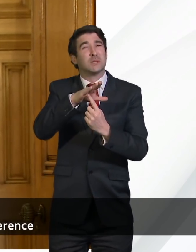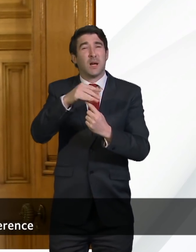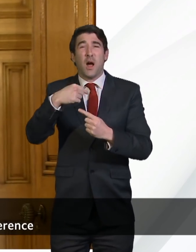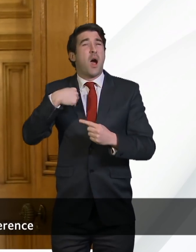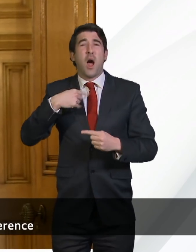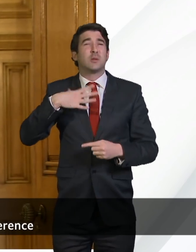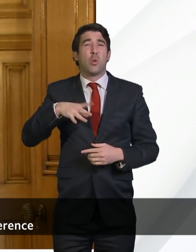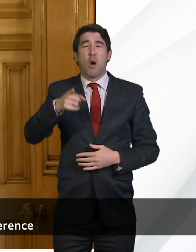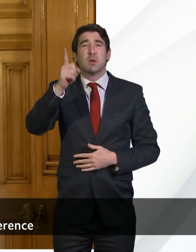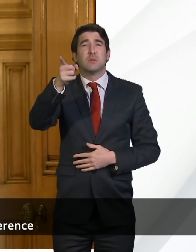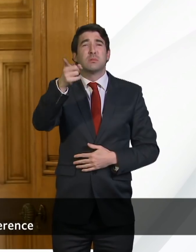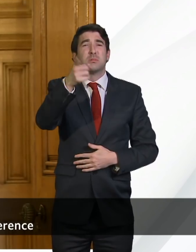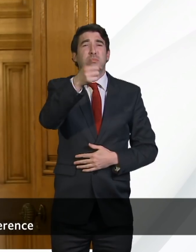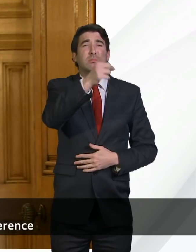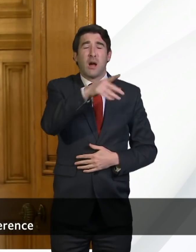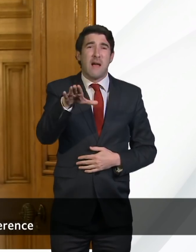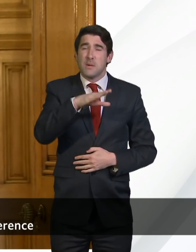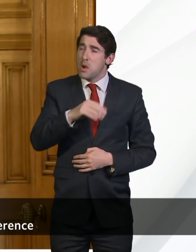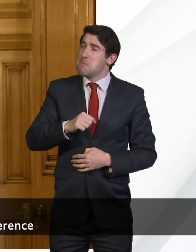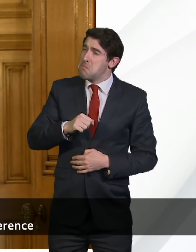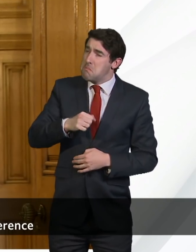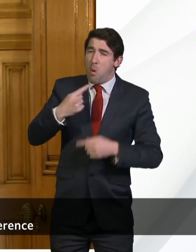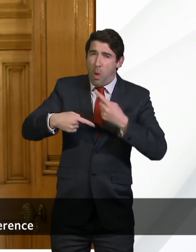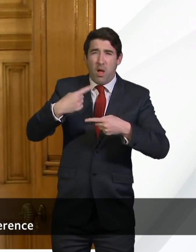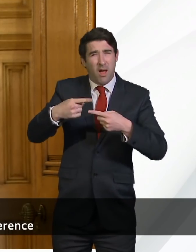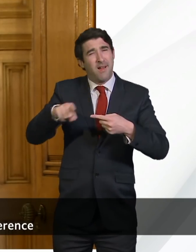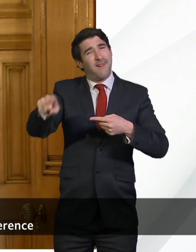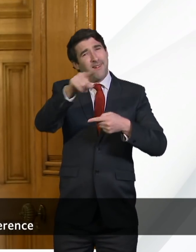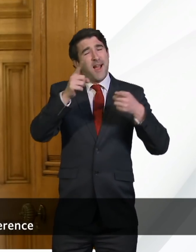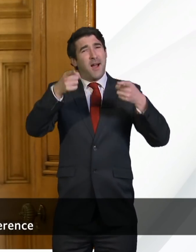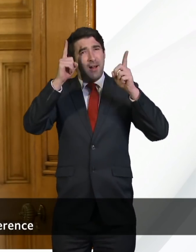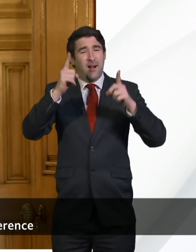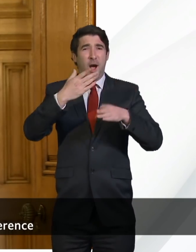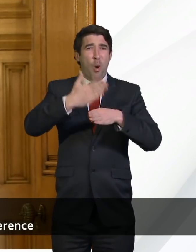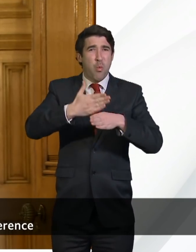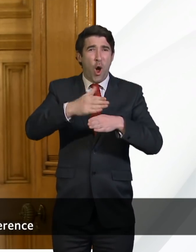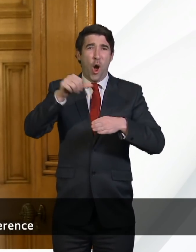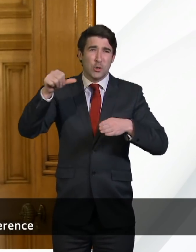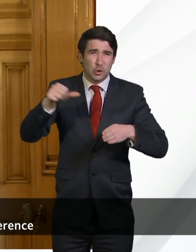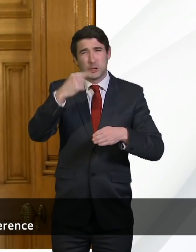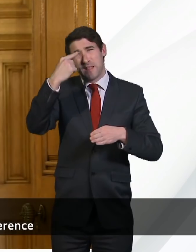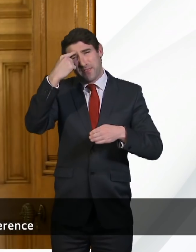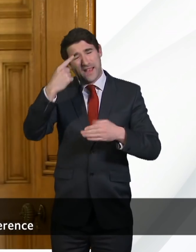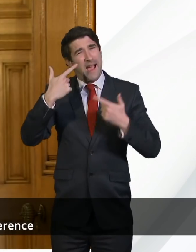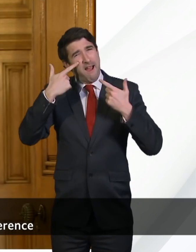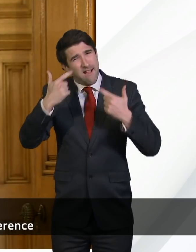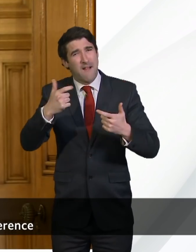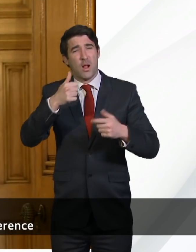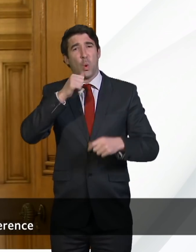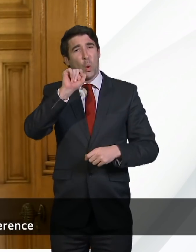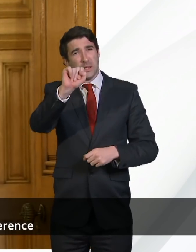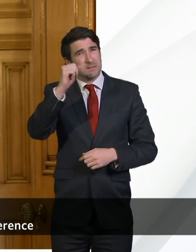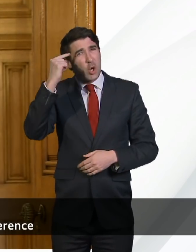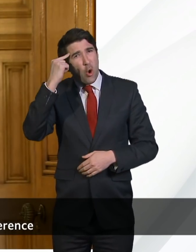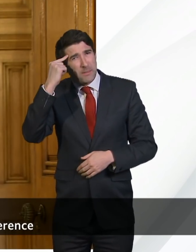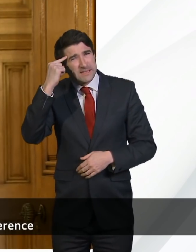sense of the fact that we're all in this together and we'll pull through this together. So we can always look at the guidance. We want to make sure it's as clear as possible, but